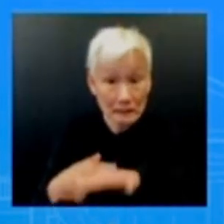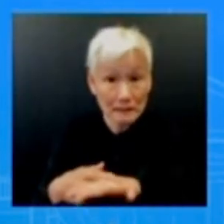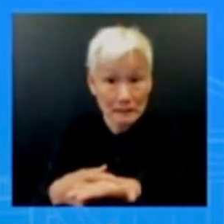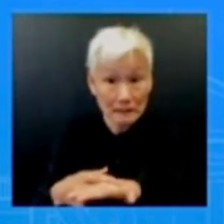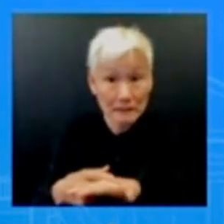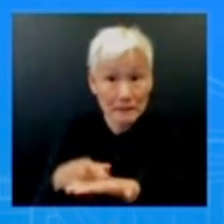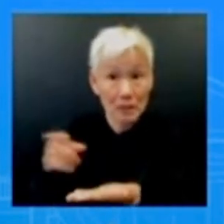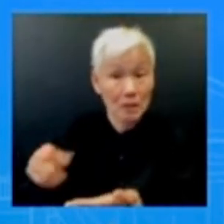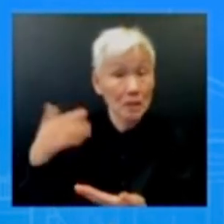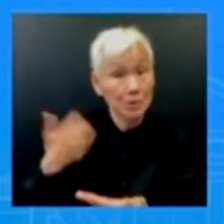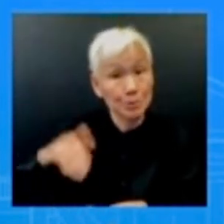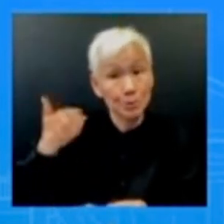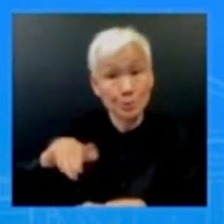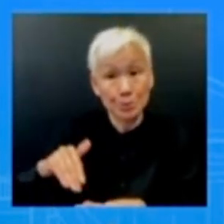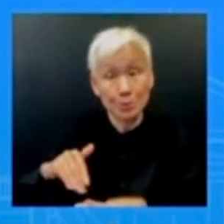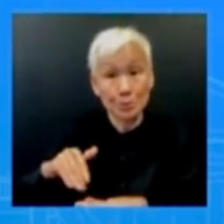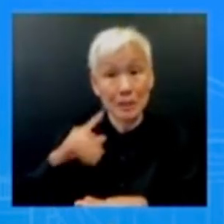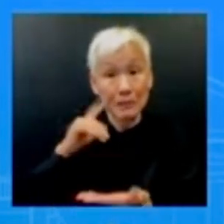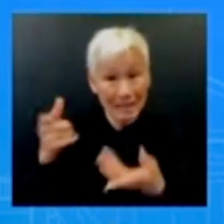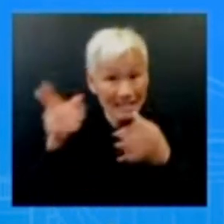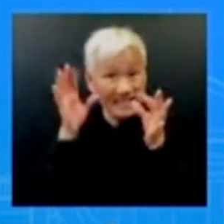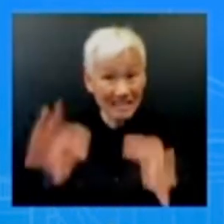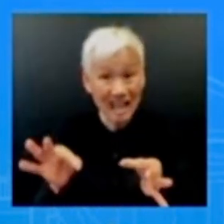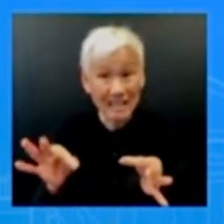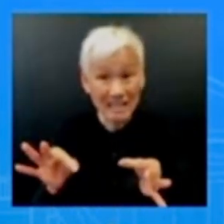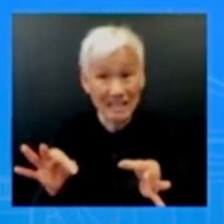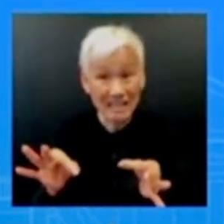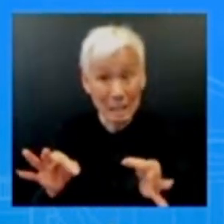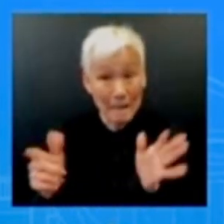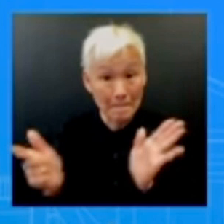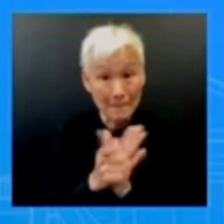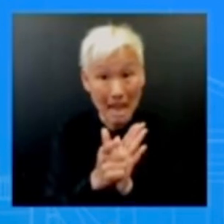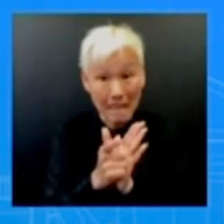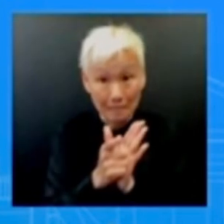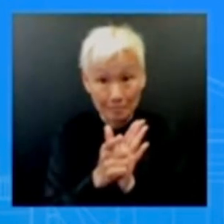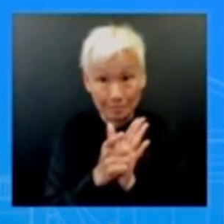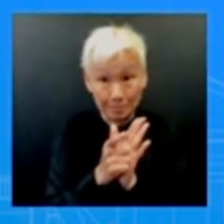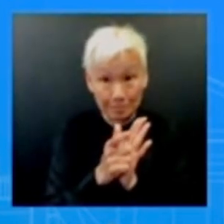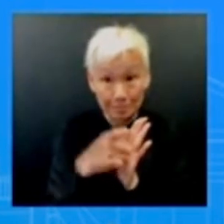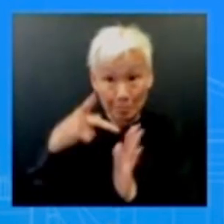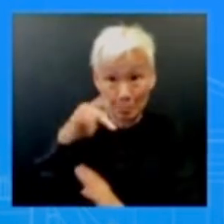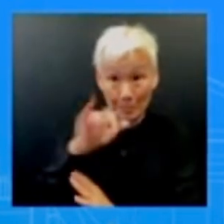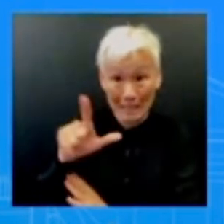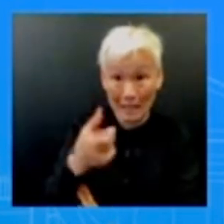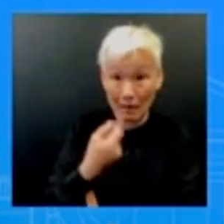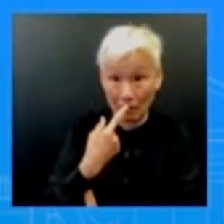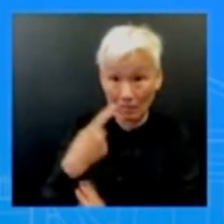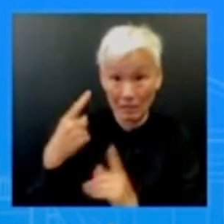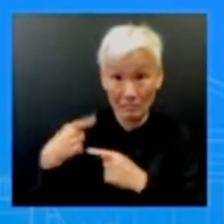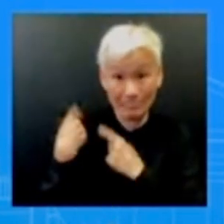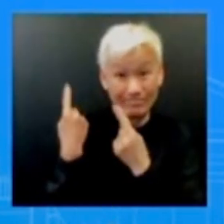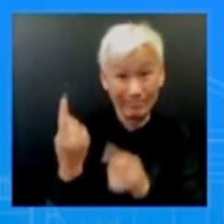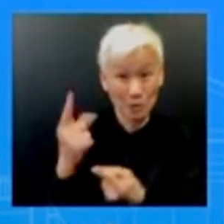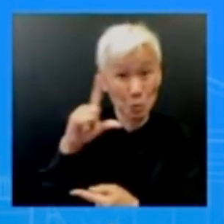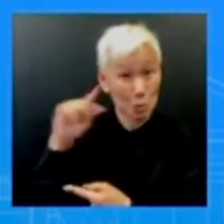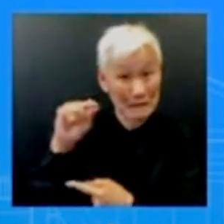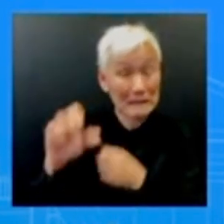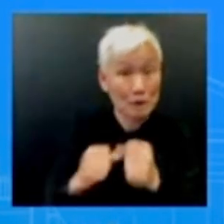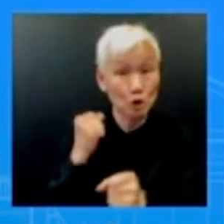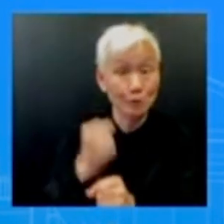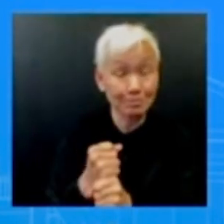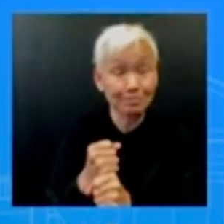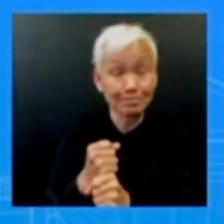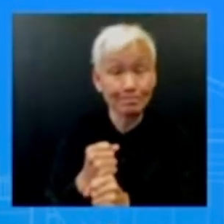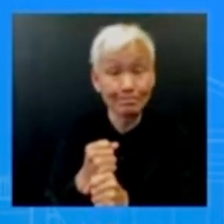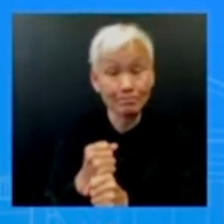the decision, were to ban a pill that has been around for more than two decades. That's in more than 60